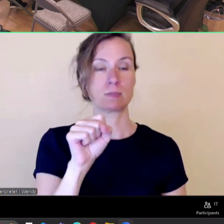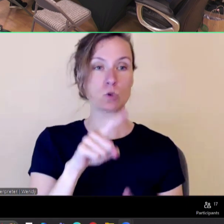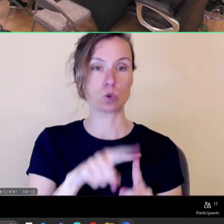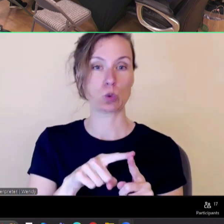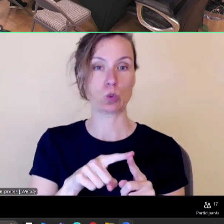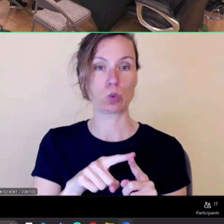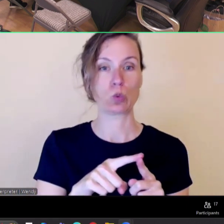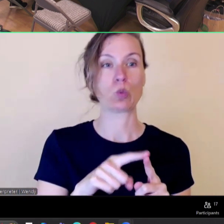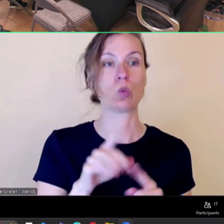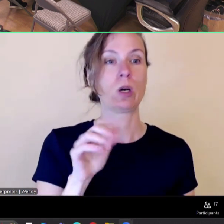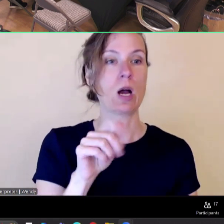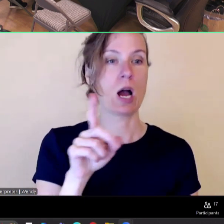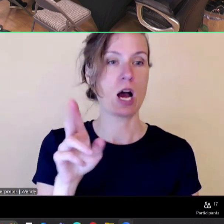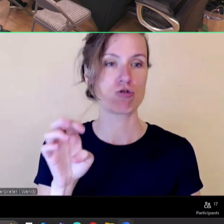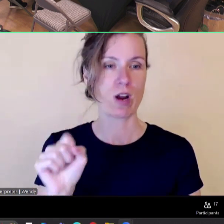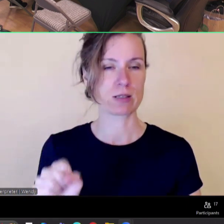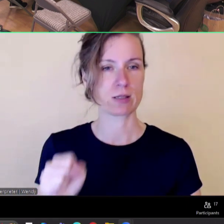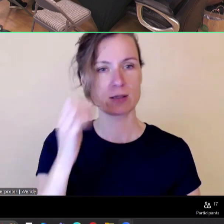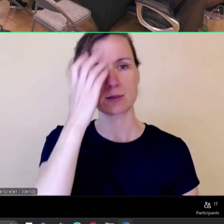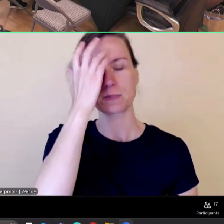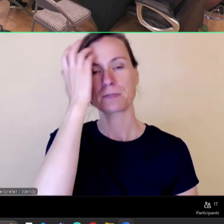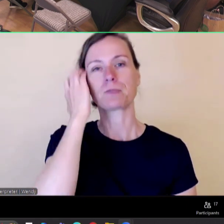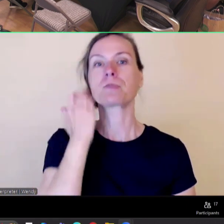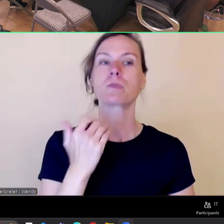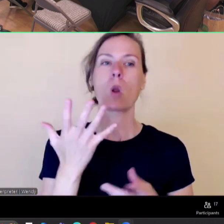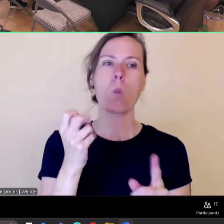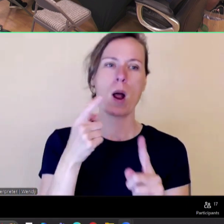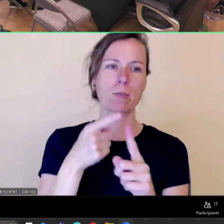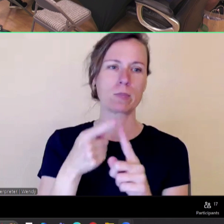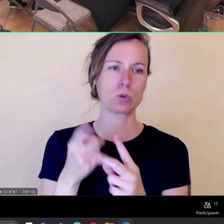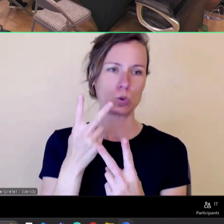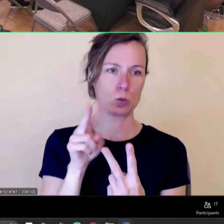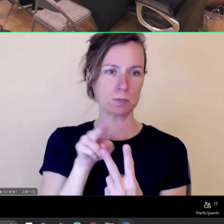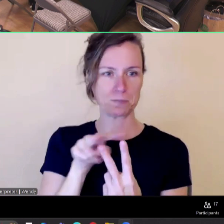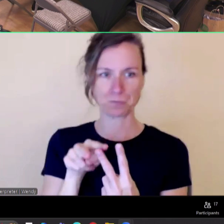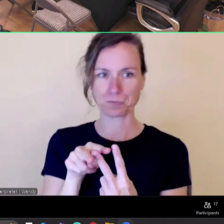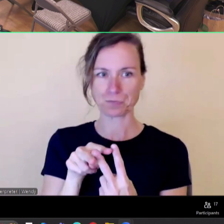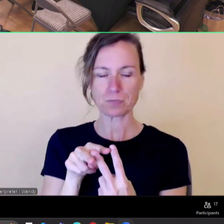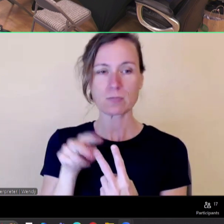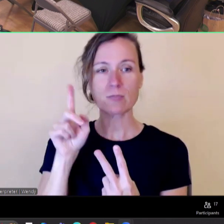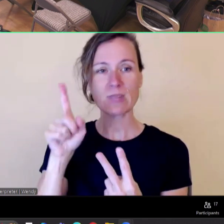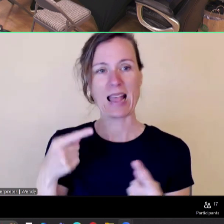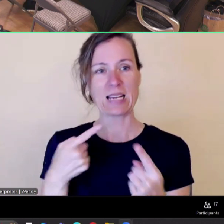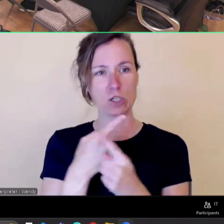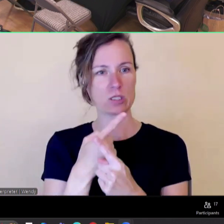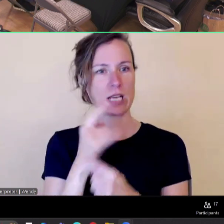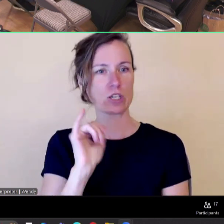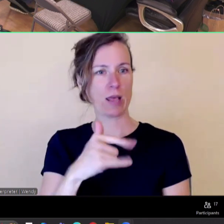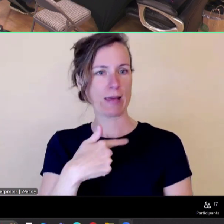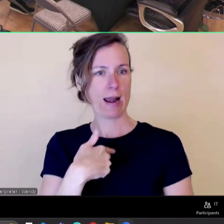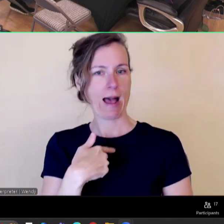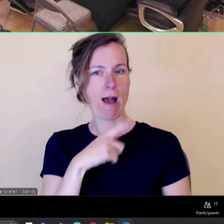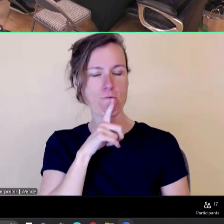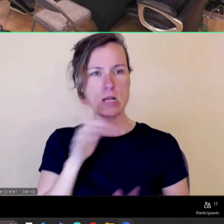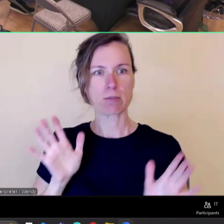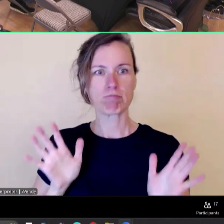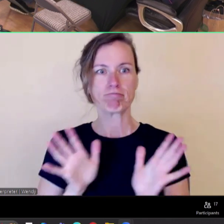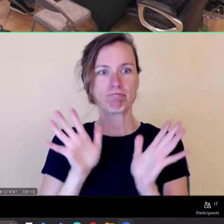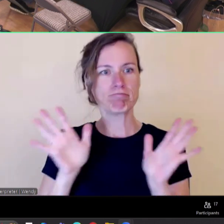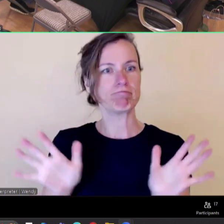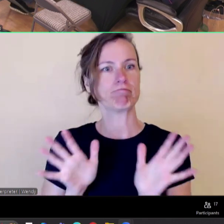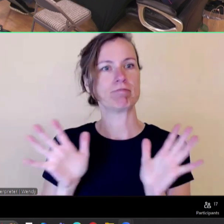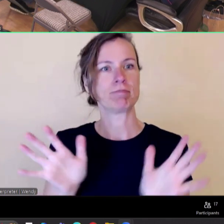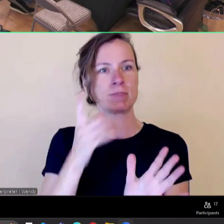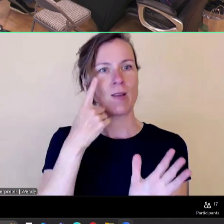Two things I wanted to point out. One, the intersection that I pushed very hard for a